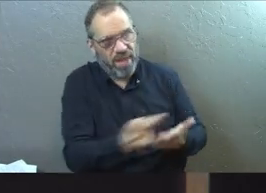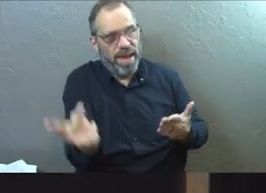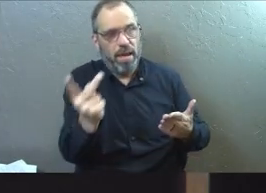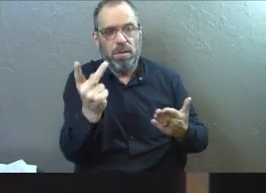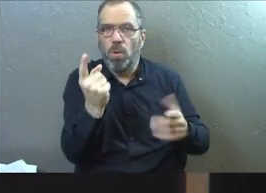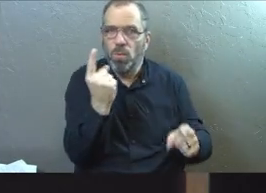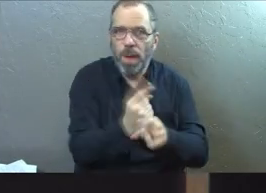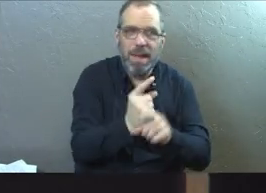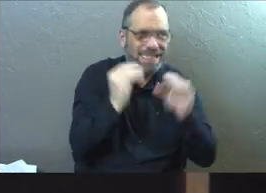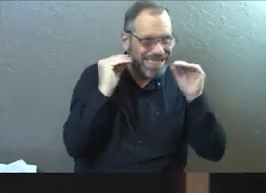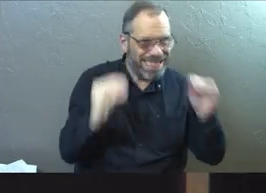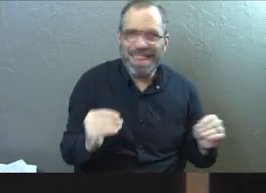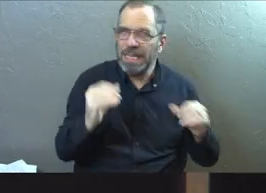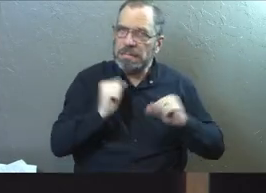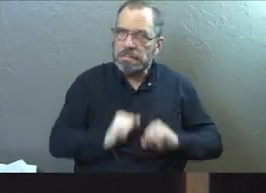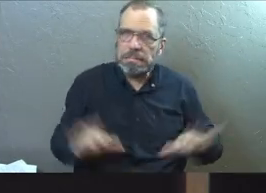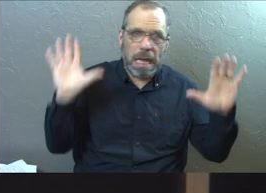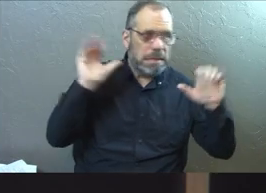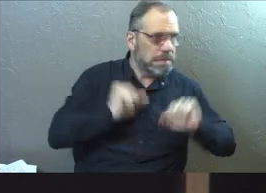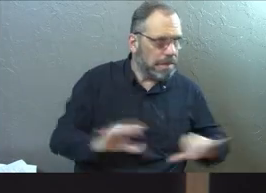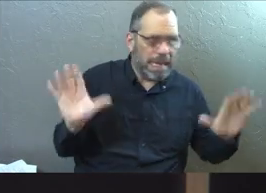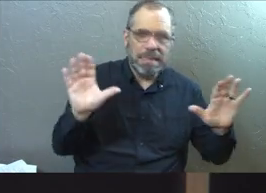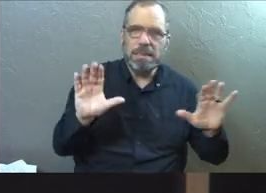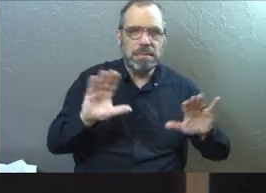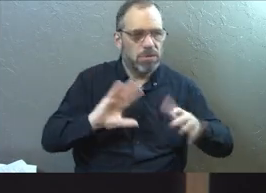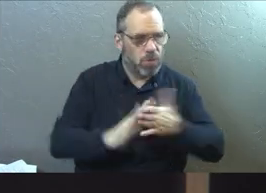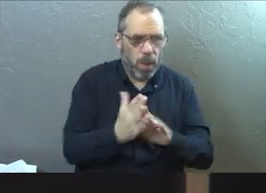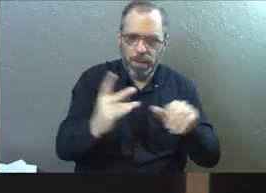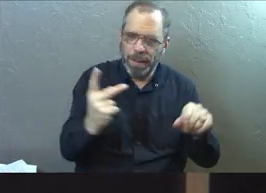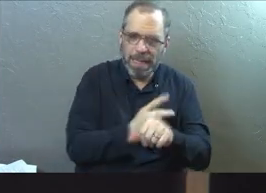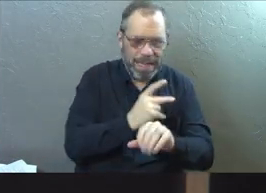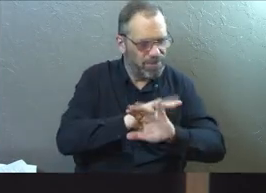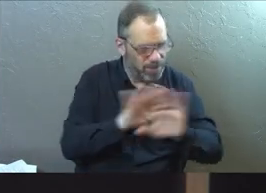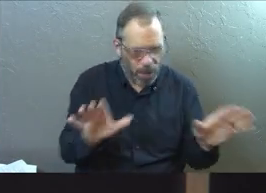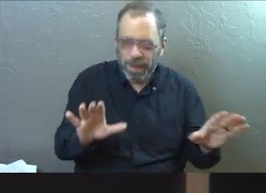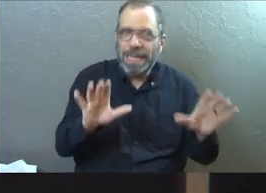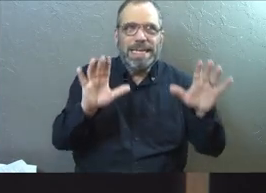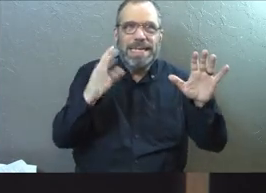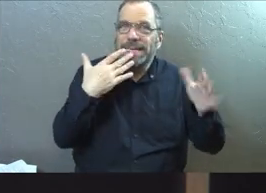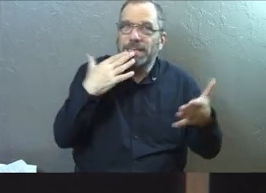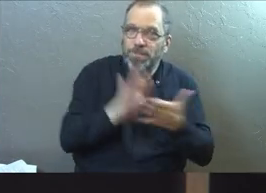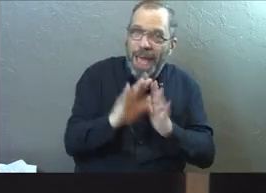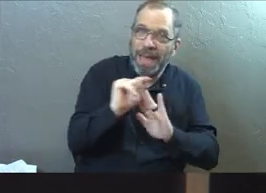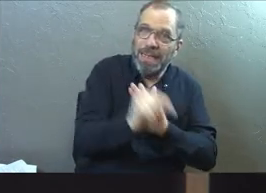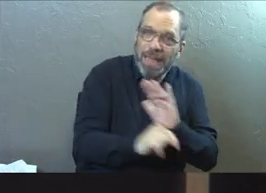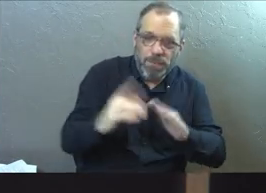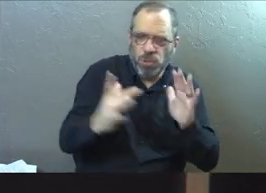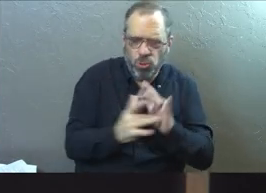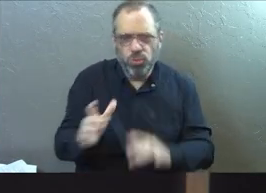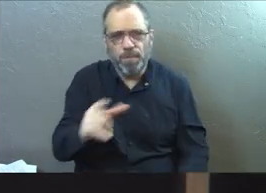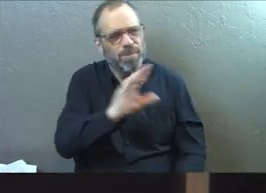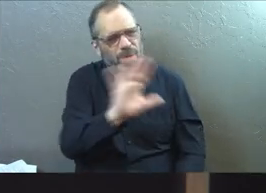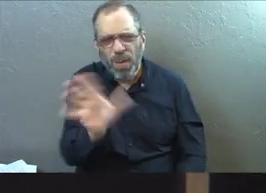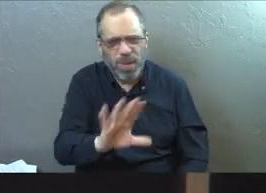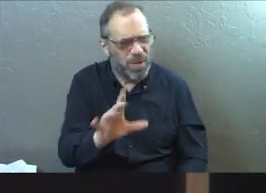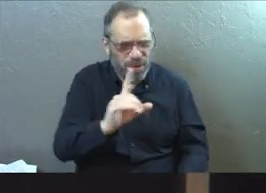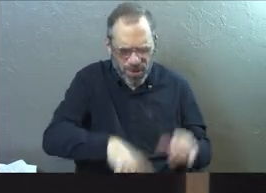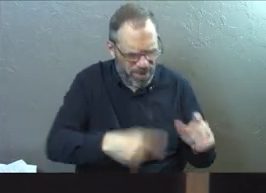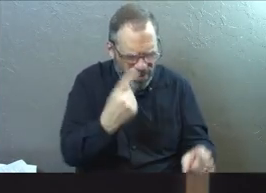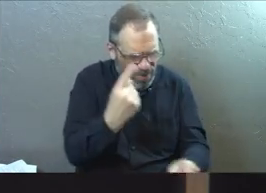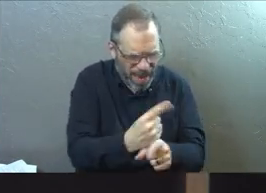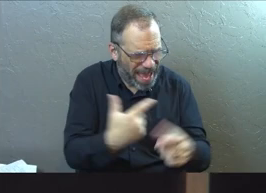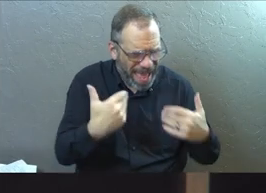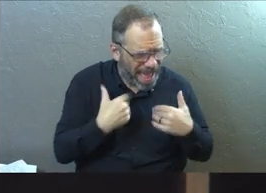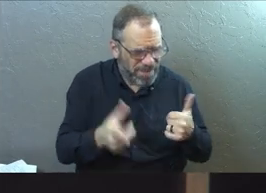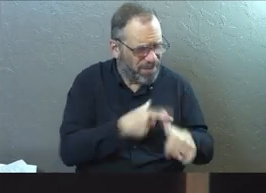They cannot get it right and so there's a lot of sacrifices. You don't want to be a lamb in this time. You know what I'm saying? It's just bad. And so Jesus says, guys couldn't get it right. You